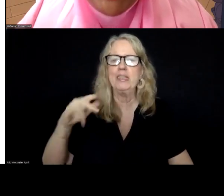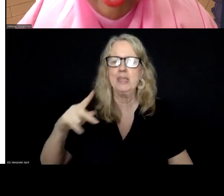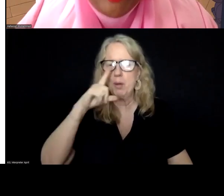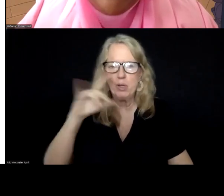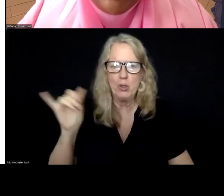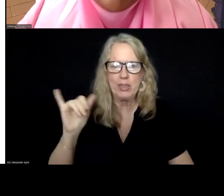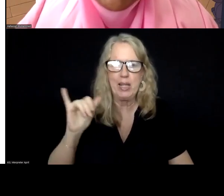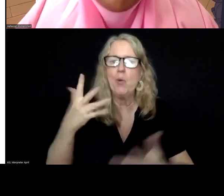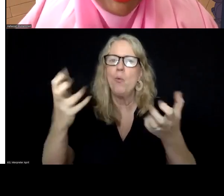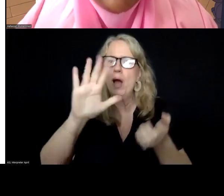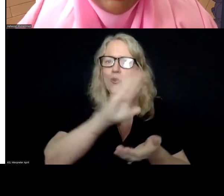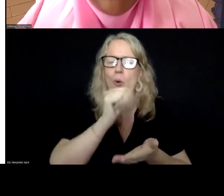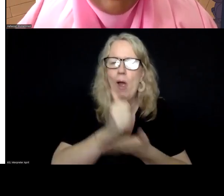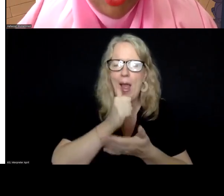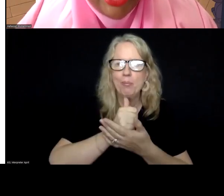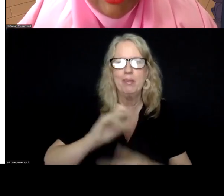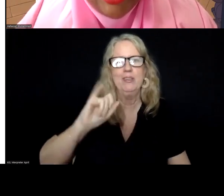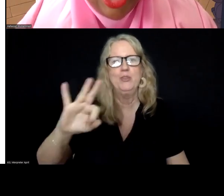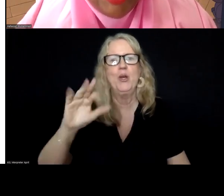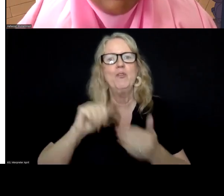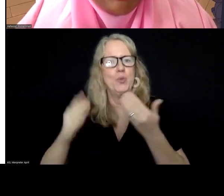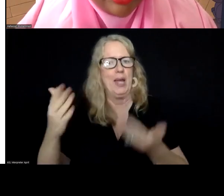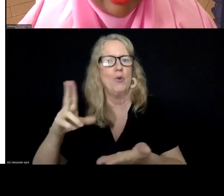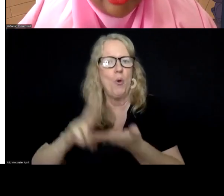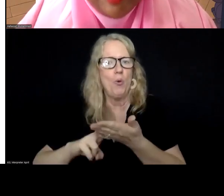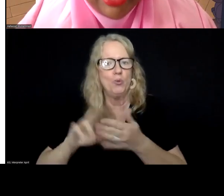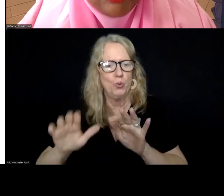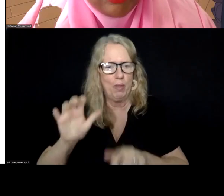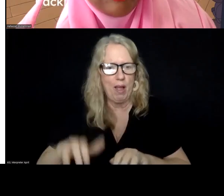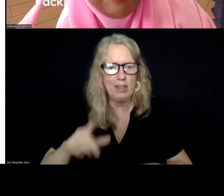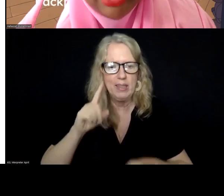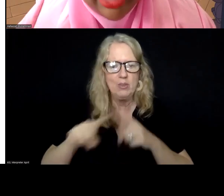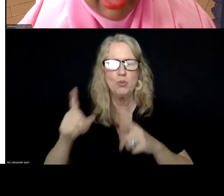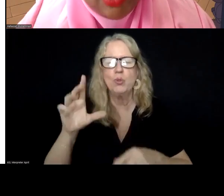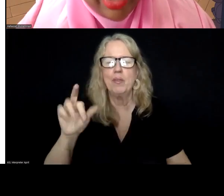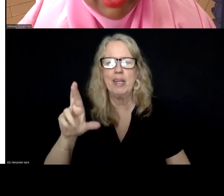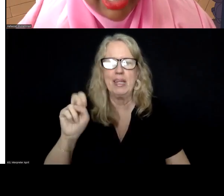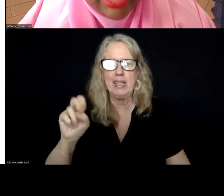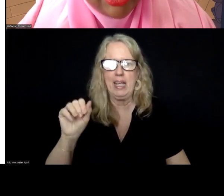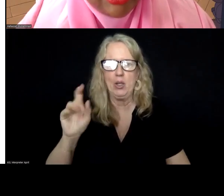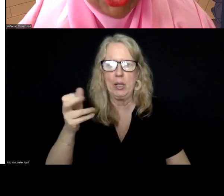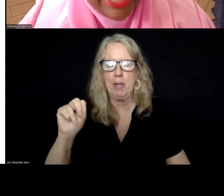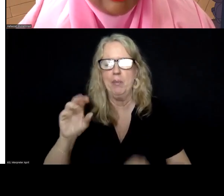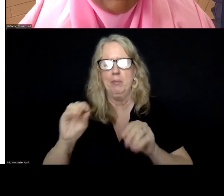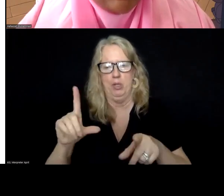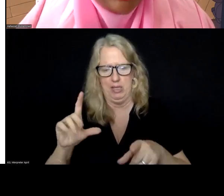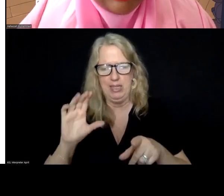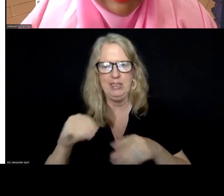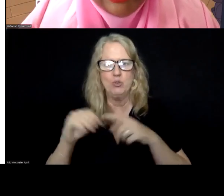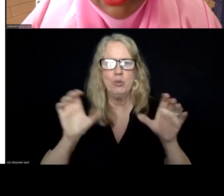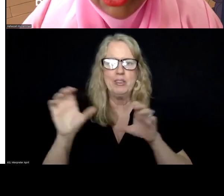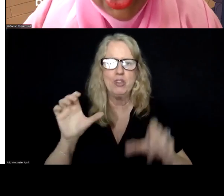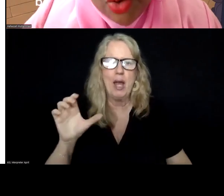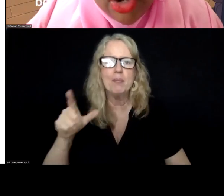want is your help. So if you guys can go and log in to the Care Companion, we'll drop the link in the website, in the chat, as also